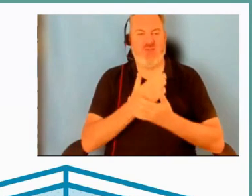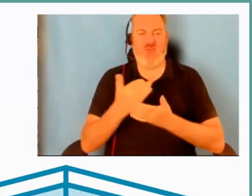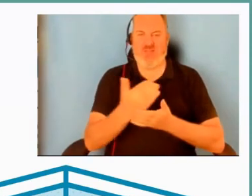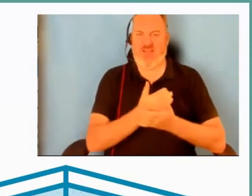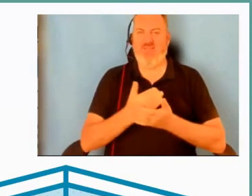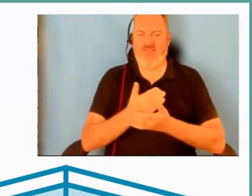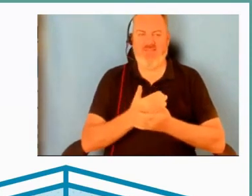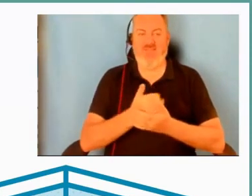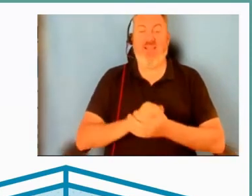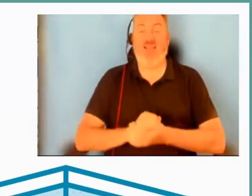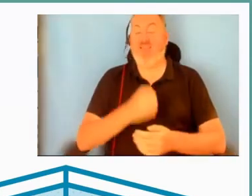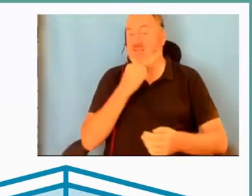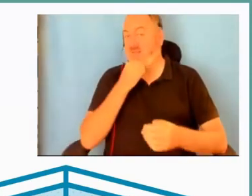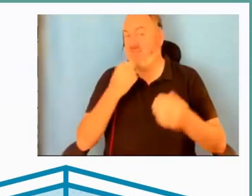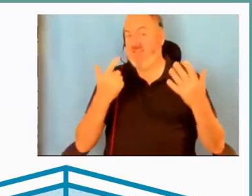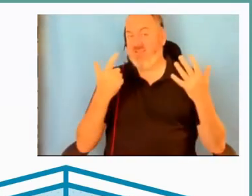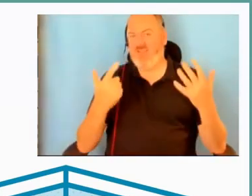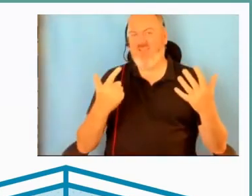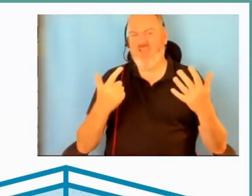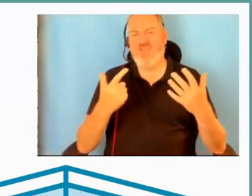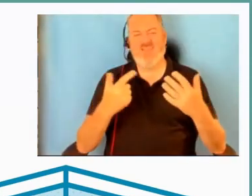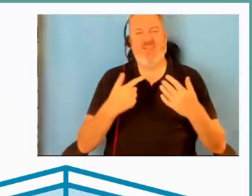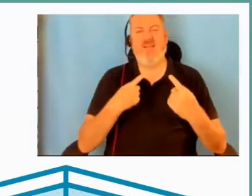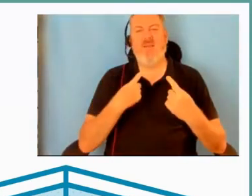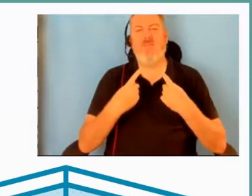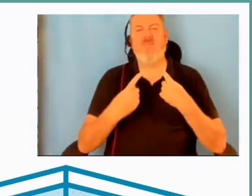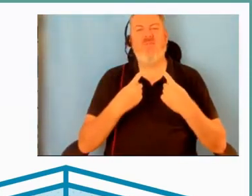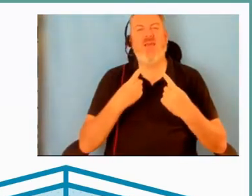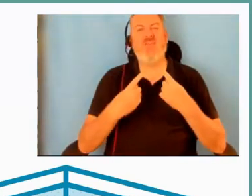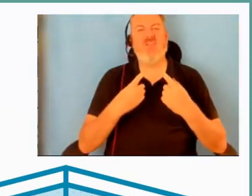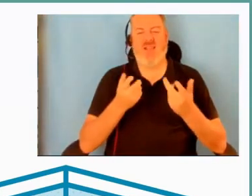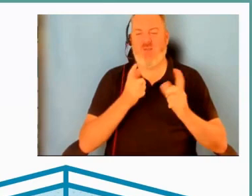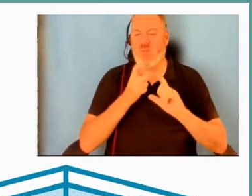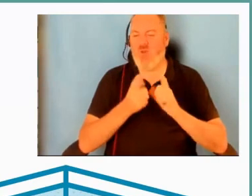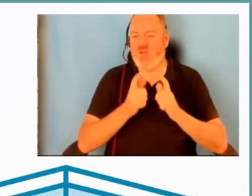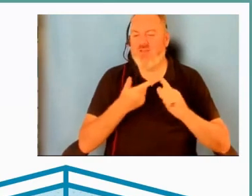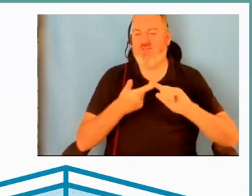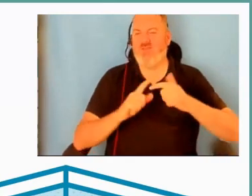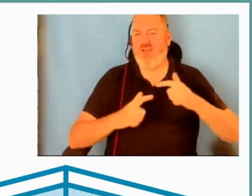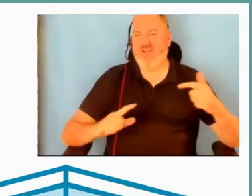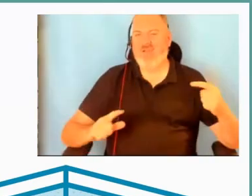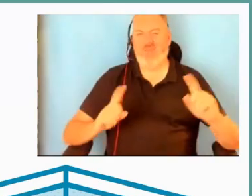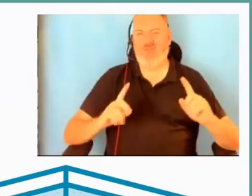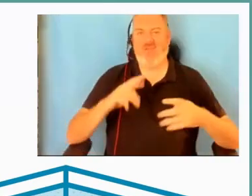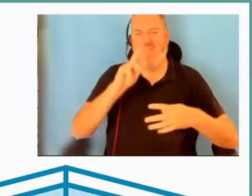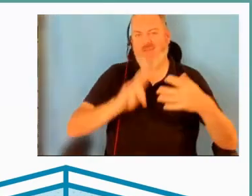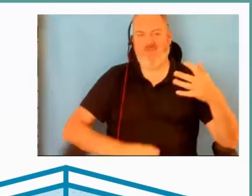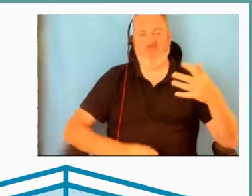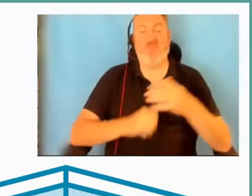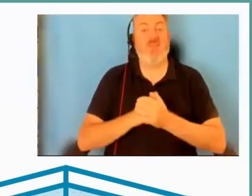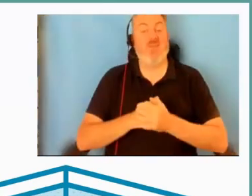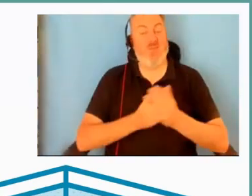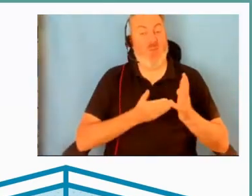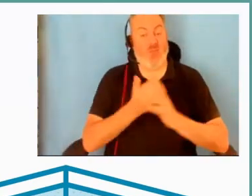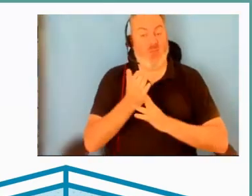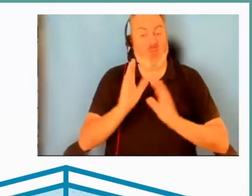well. 7 just gives some additional definitions that are used throughout the guide. And throughout this